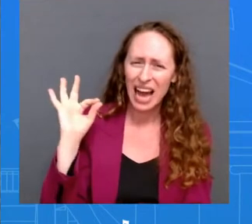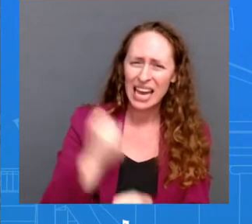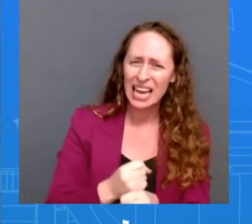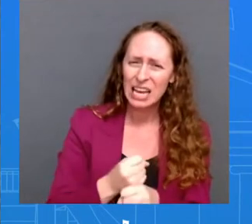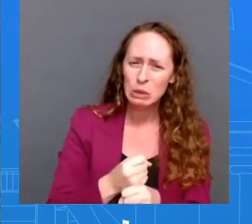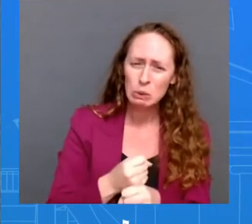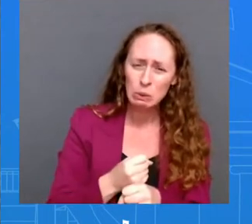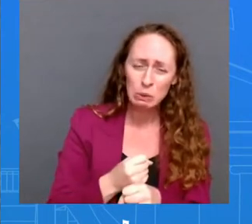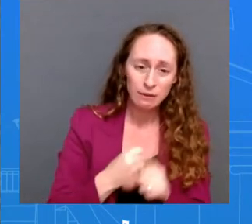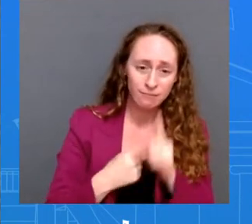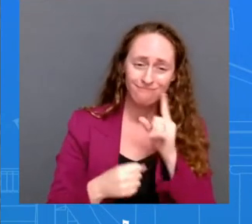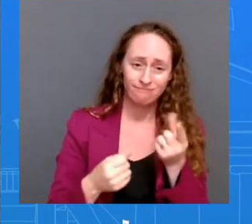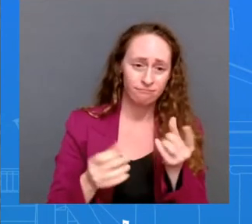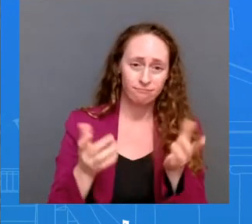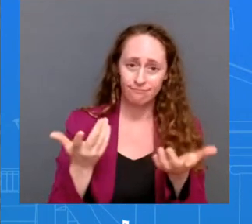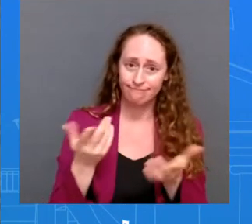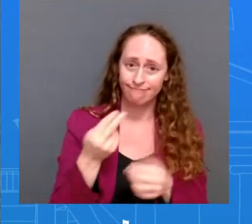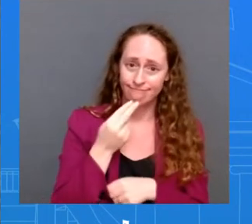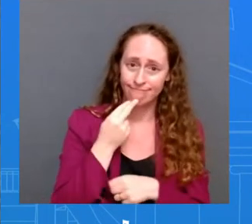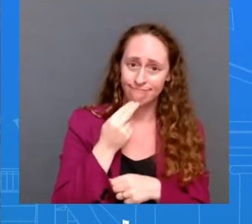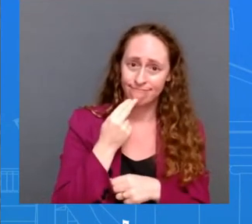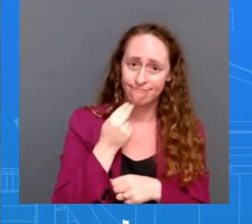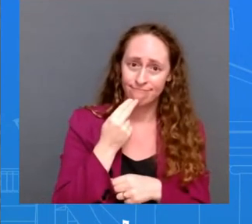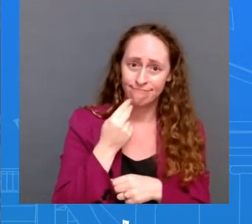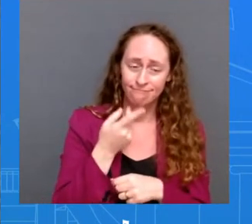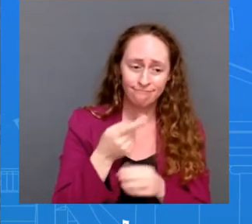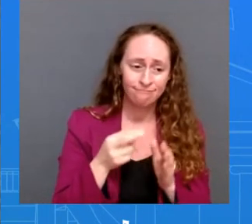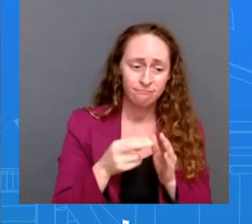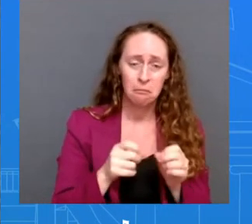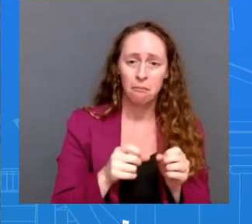judge. What we have seen similar